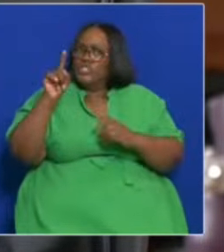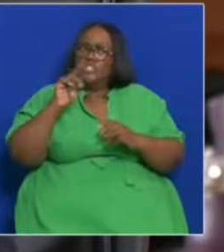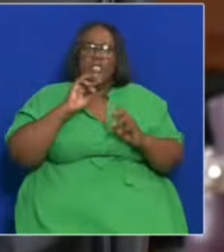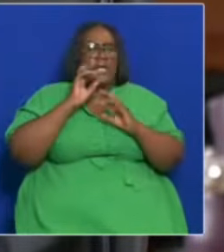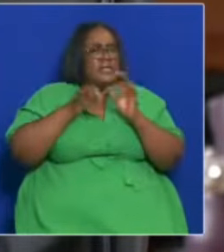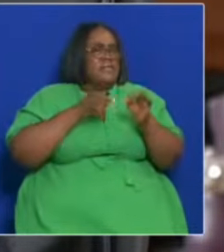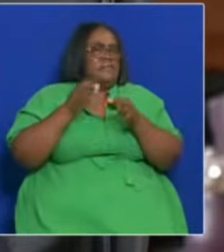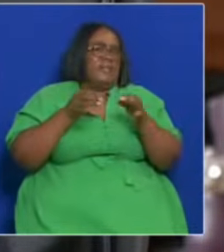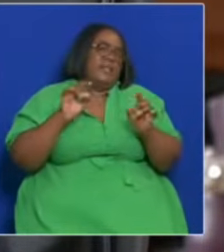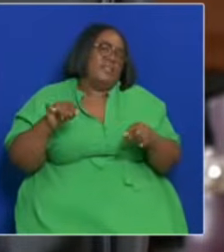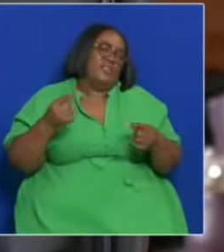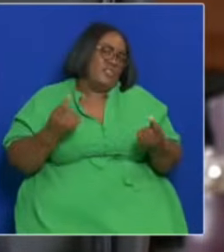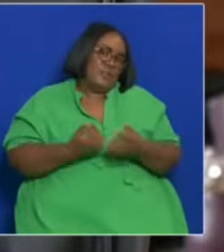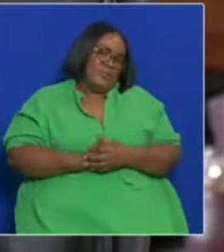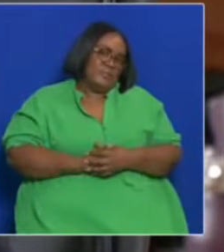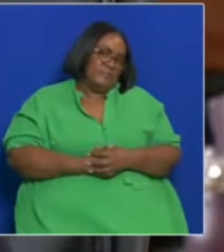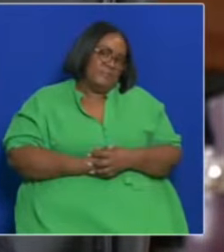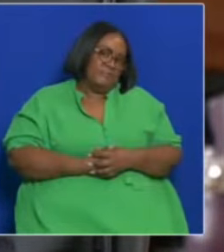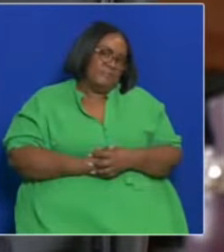Now,